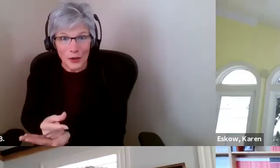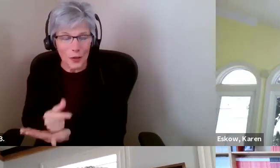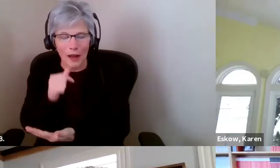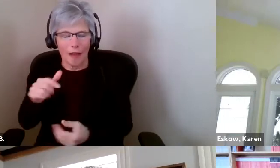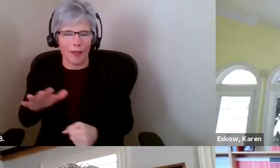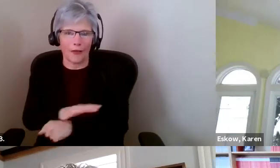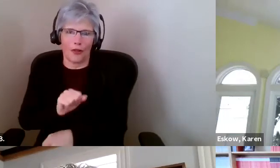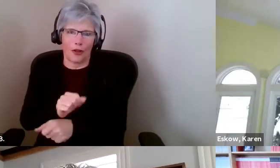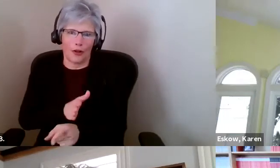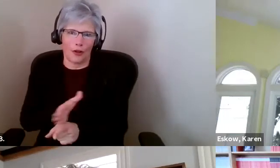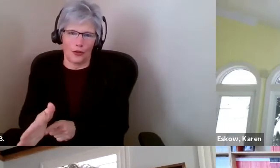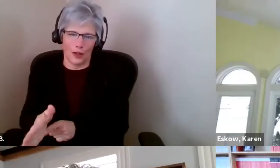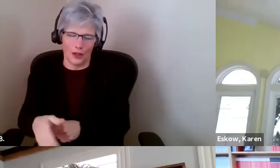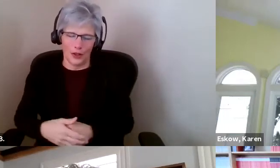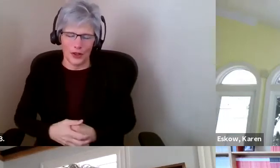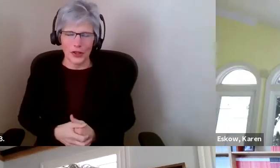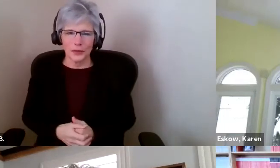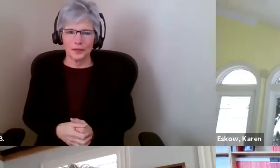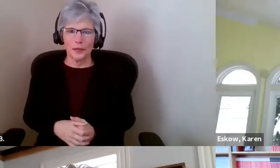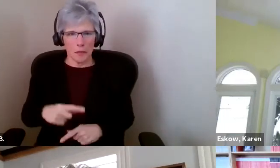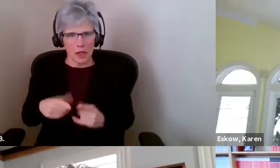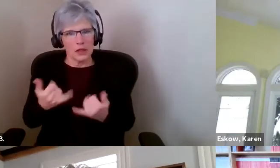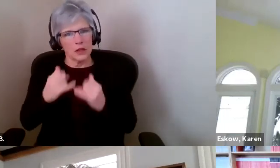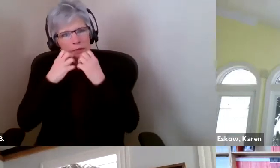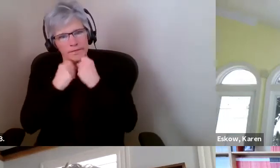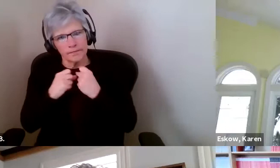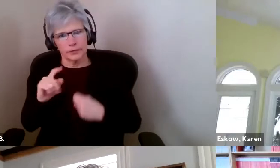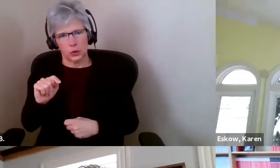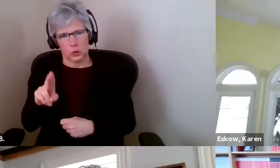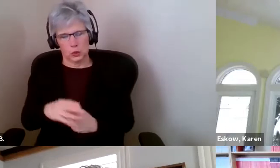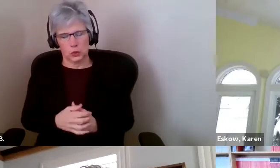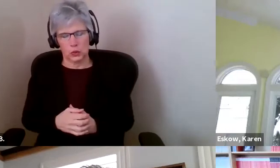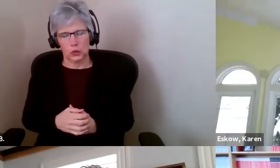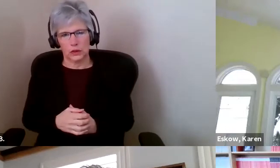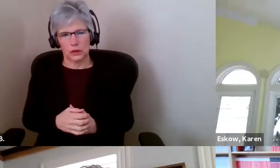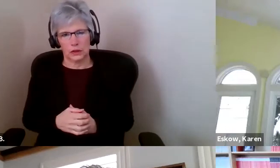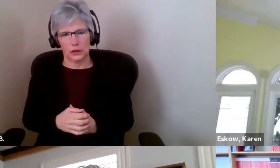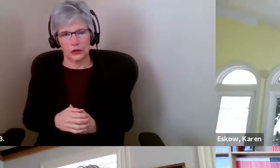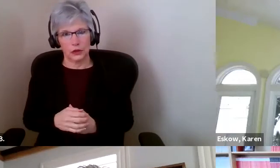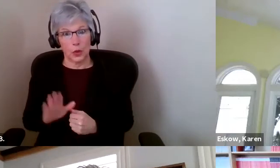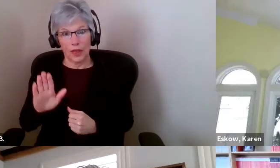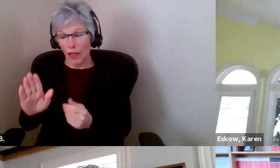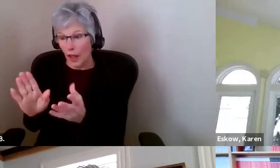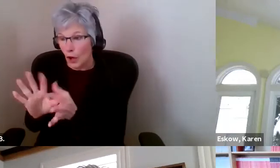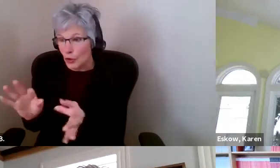should be done after a certain point. It's moving to hear their stories. It's moving